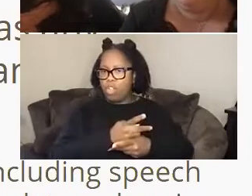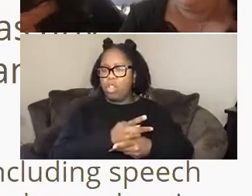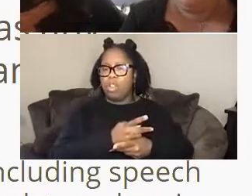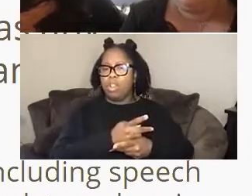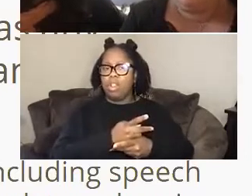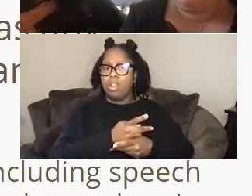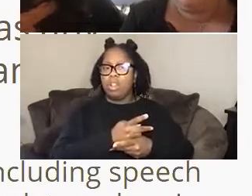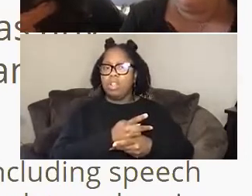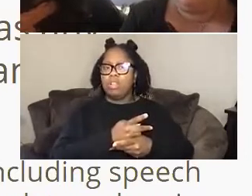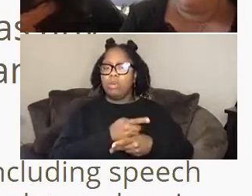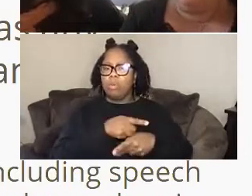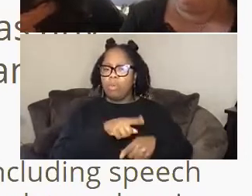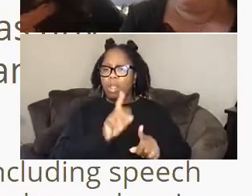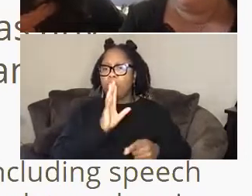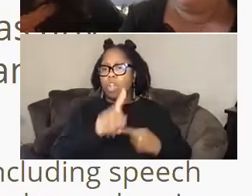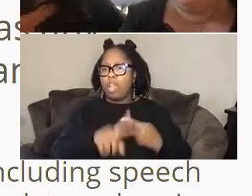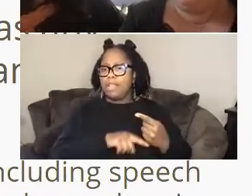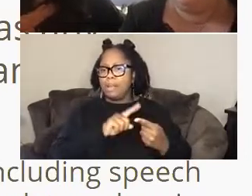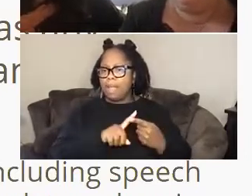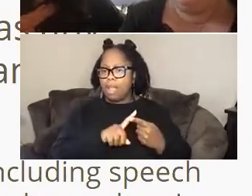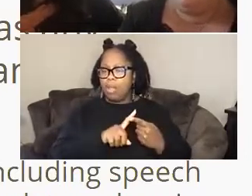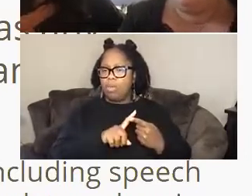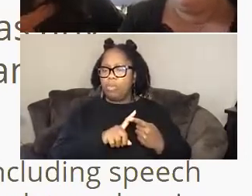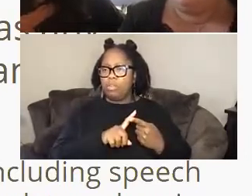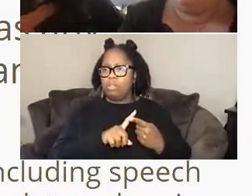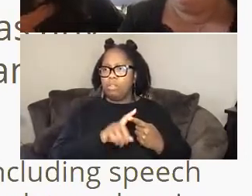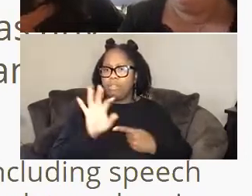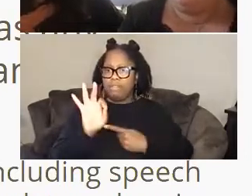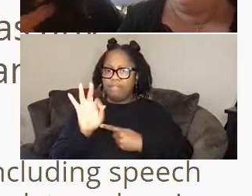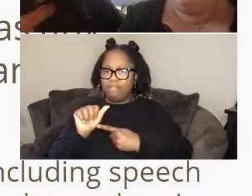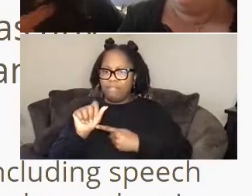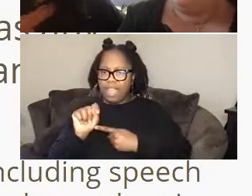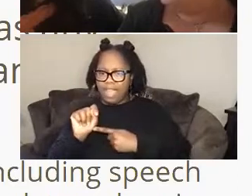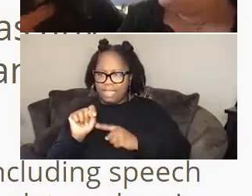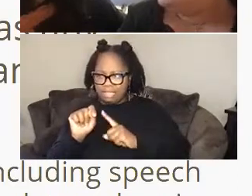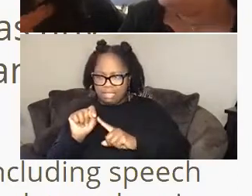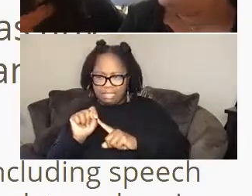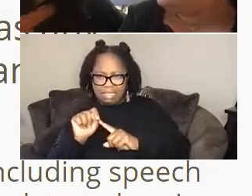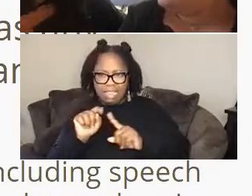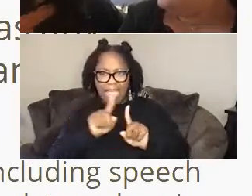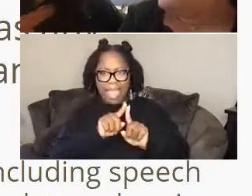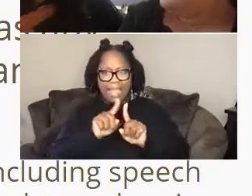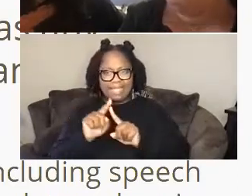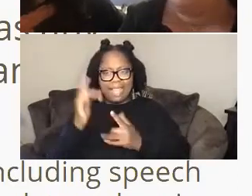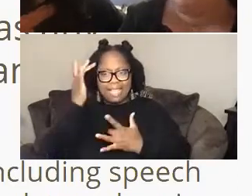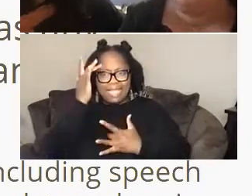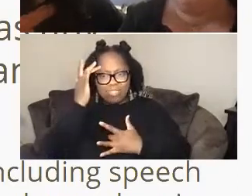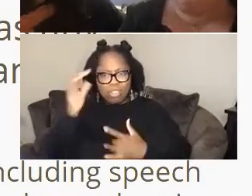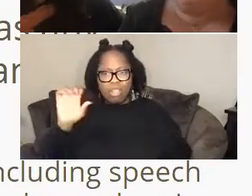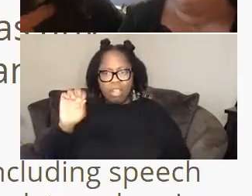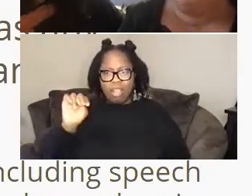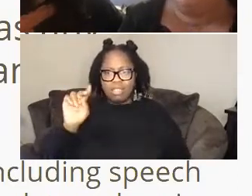when talking about fat as a condition or something that